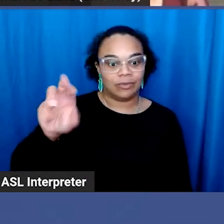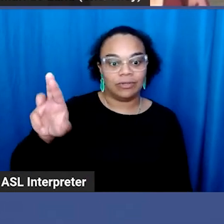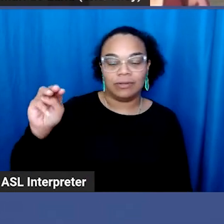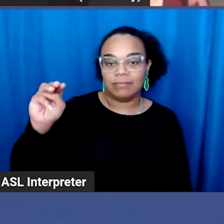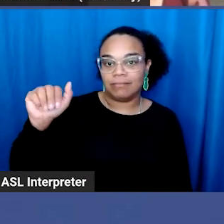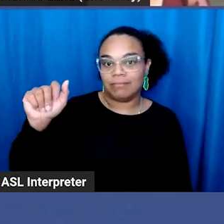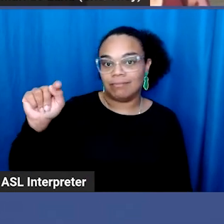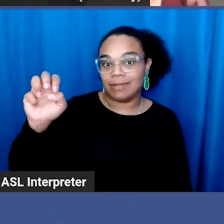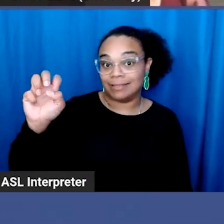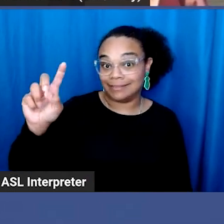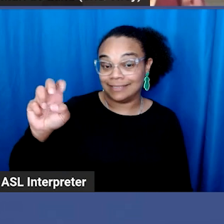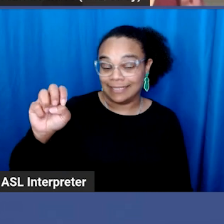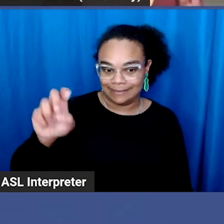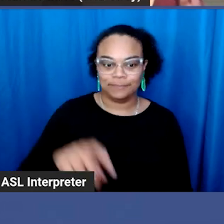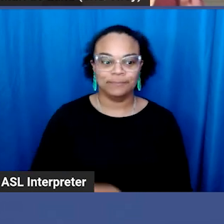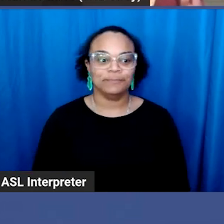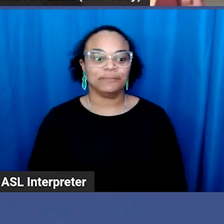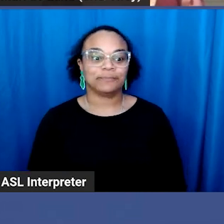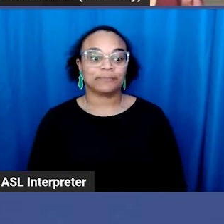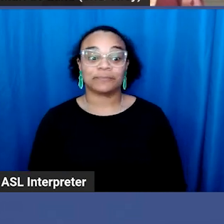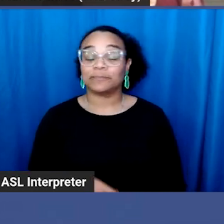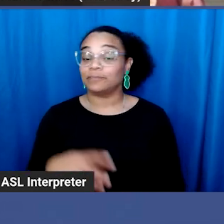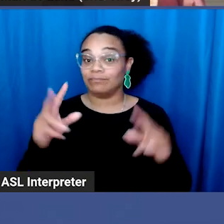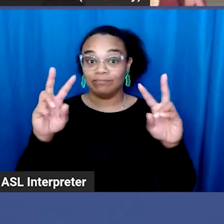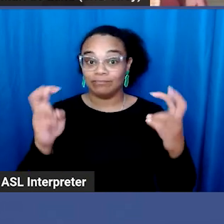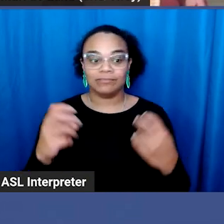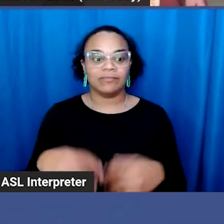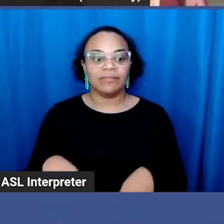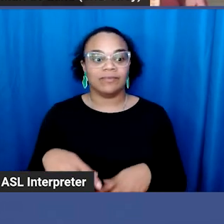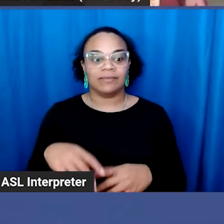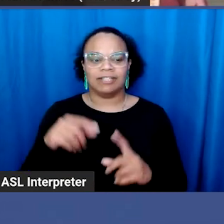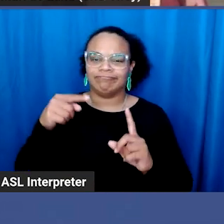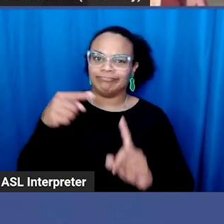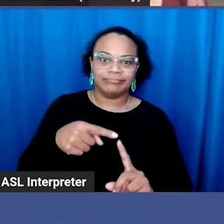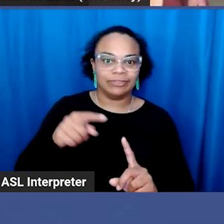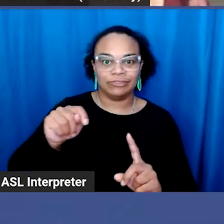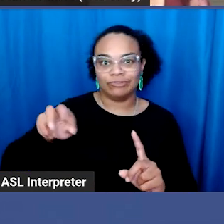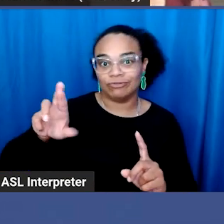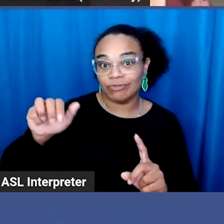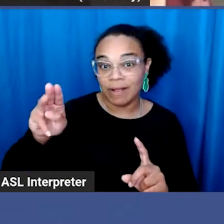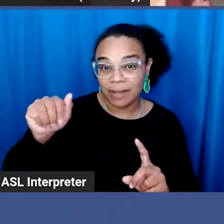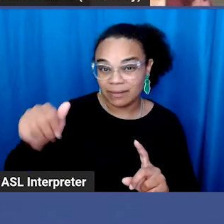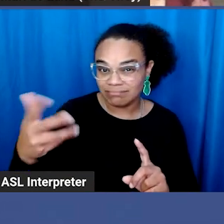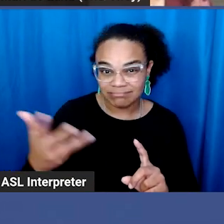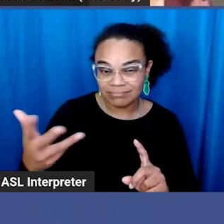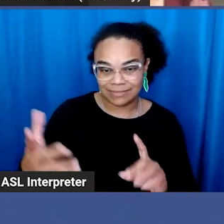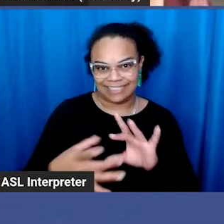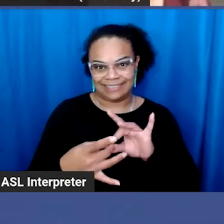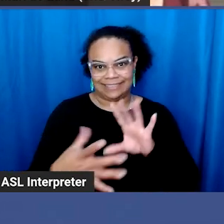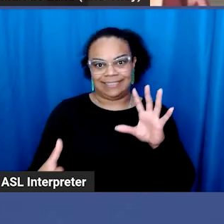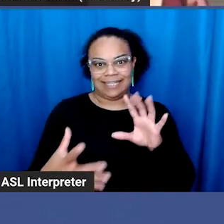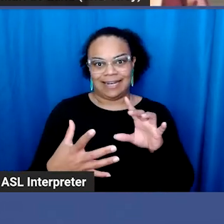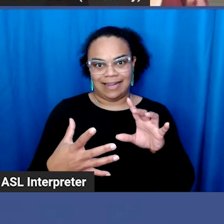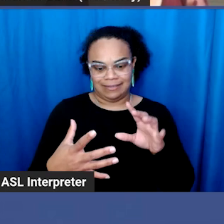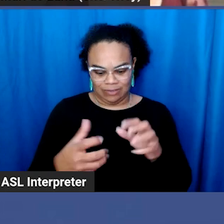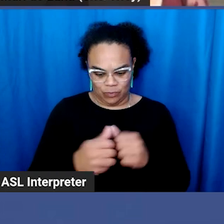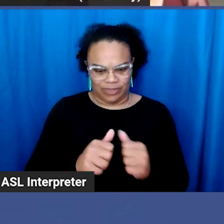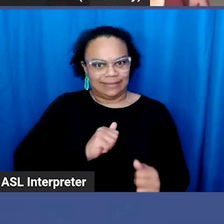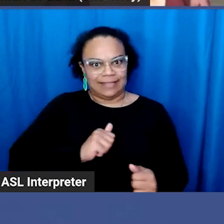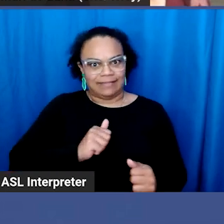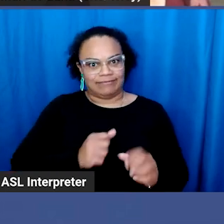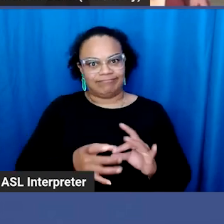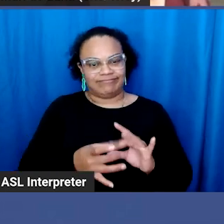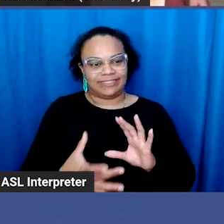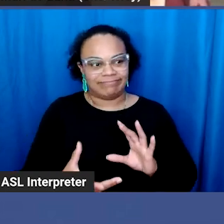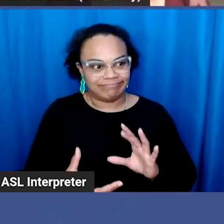Mate that reads, "The essence of trauma is the disconnection from the self." And one